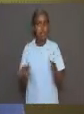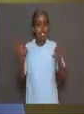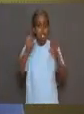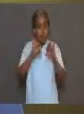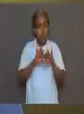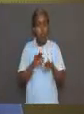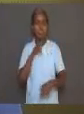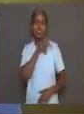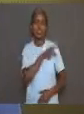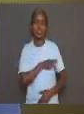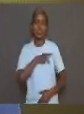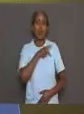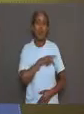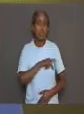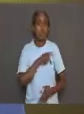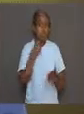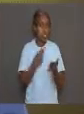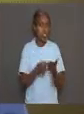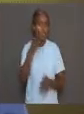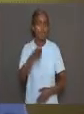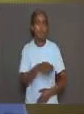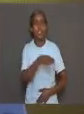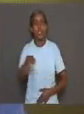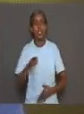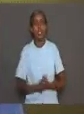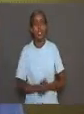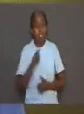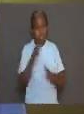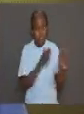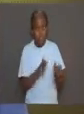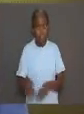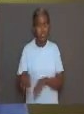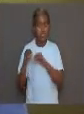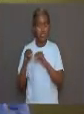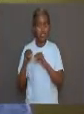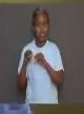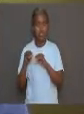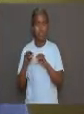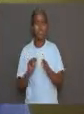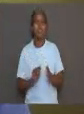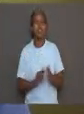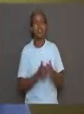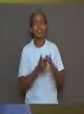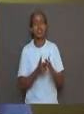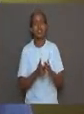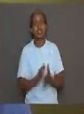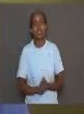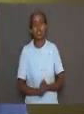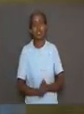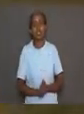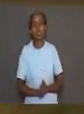important properties of these graphs. Are you ready, students? Let us get